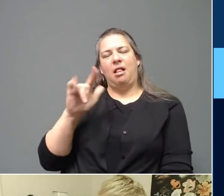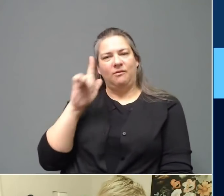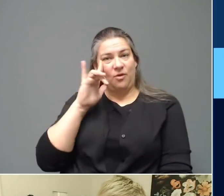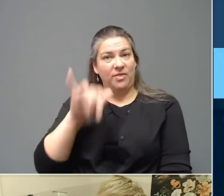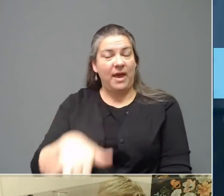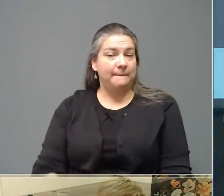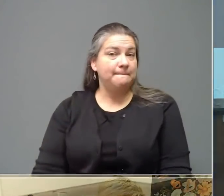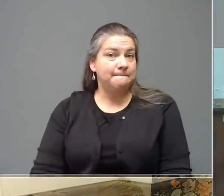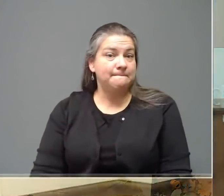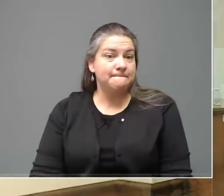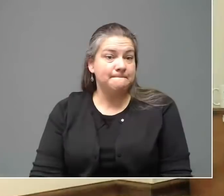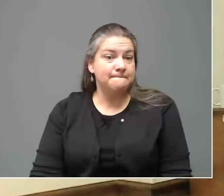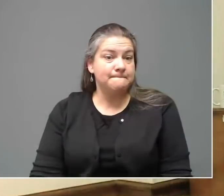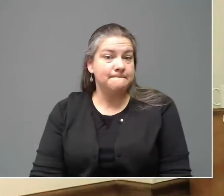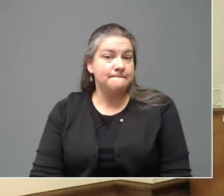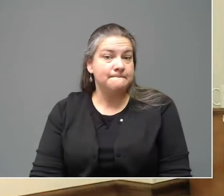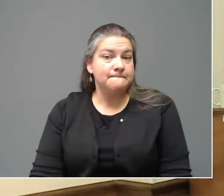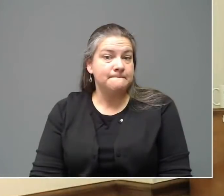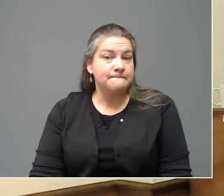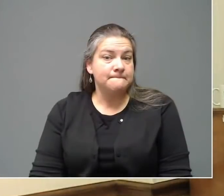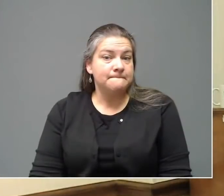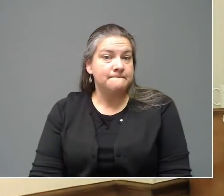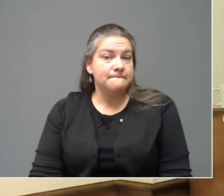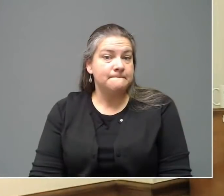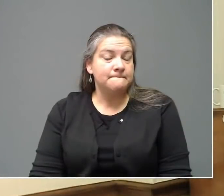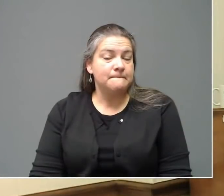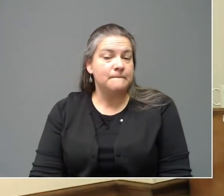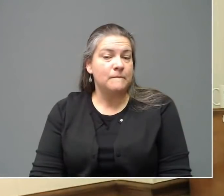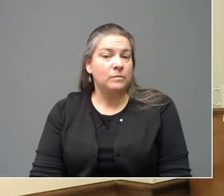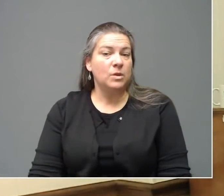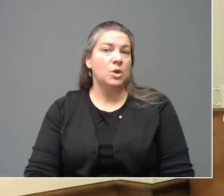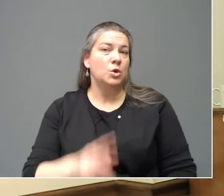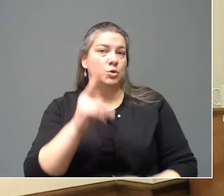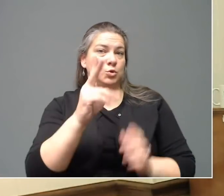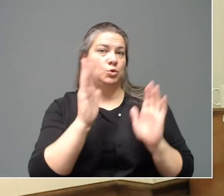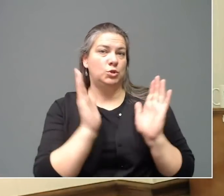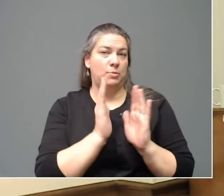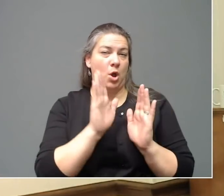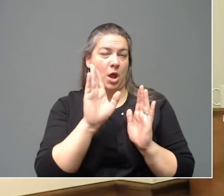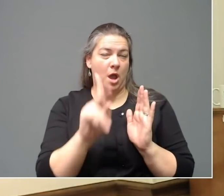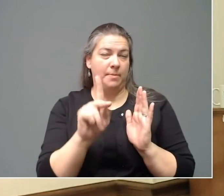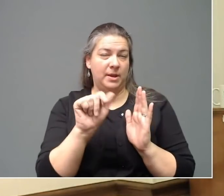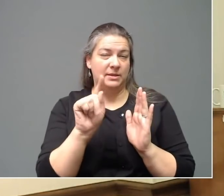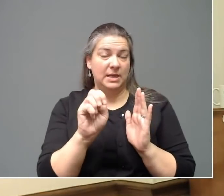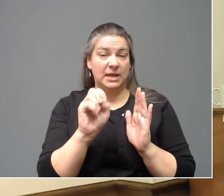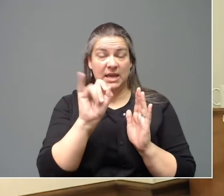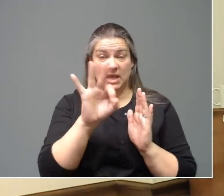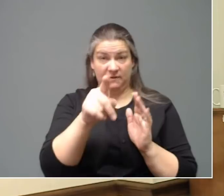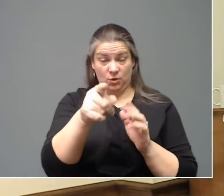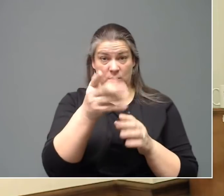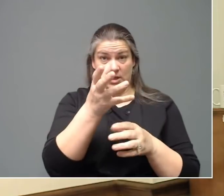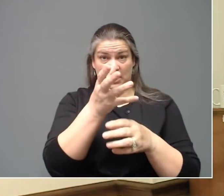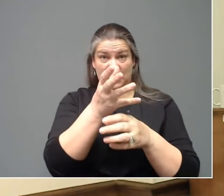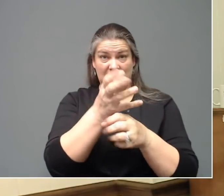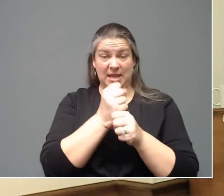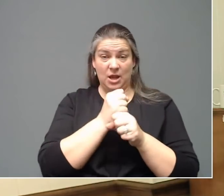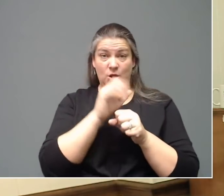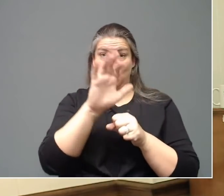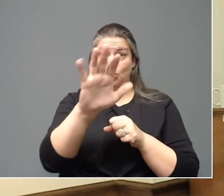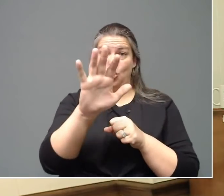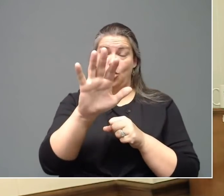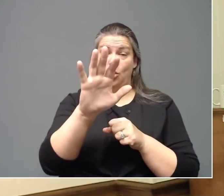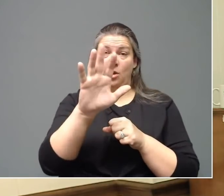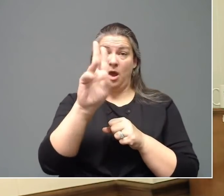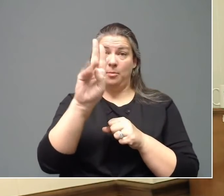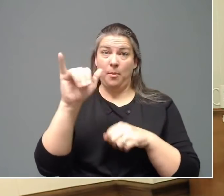Now, just two small final updates. If you are getting your benefits on a prepaid debit card, please